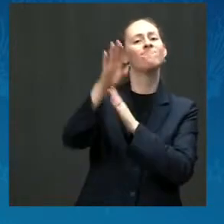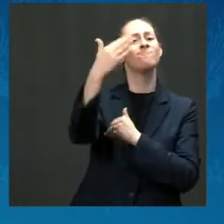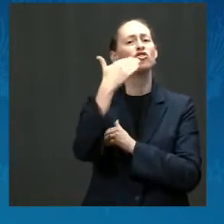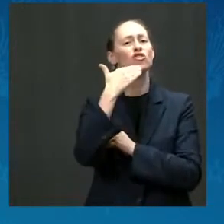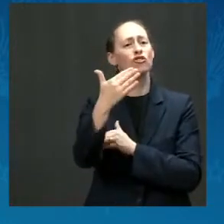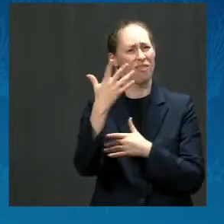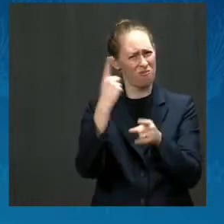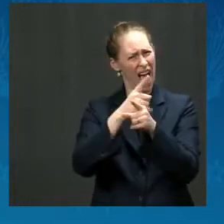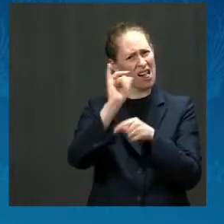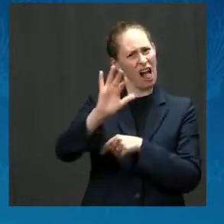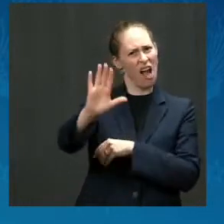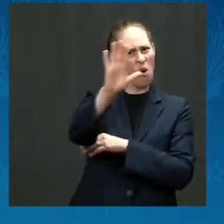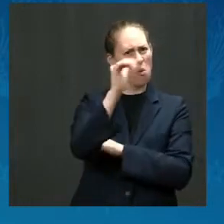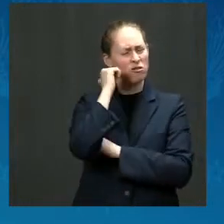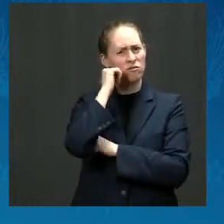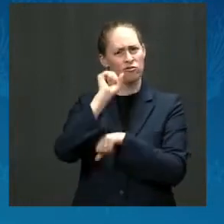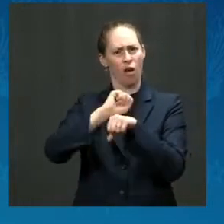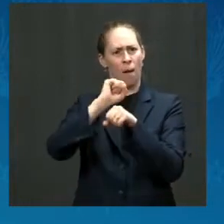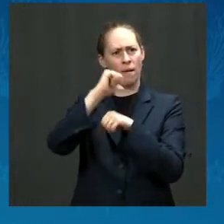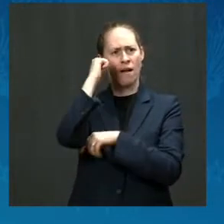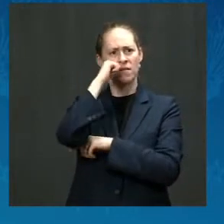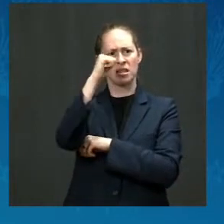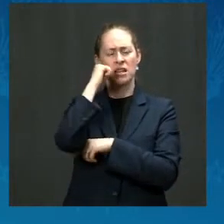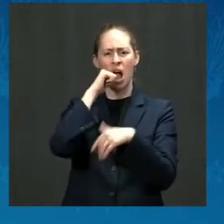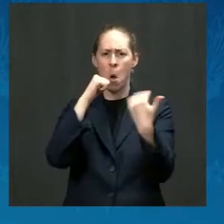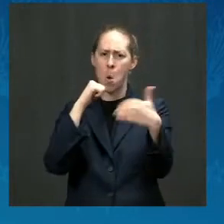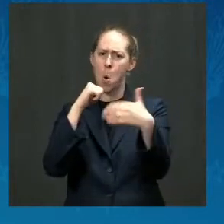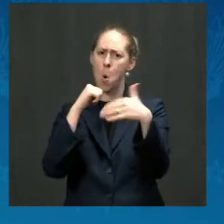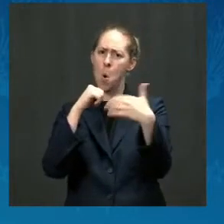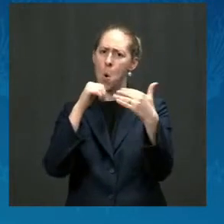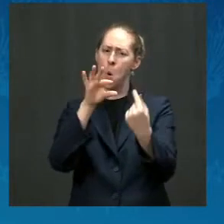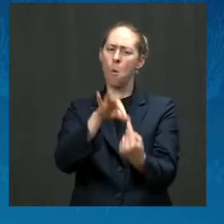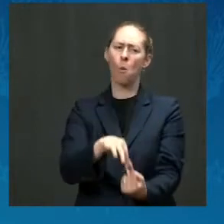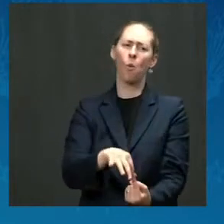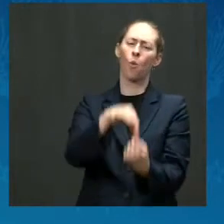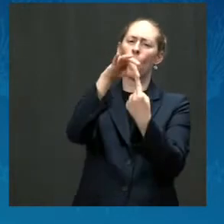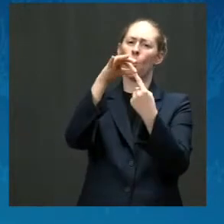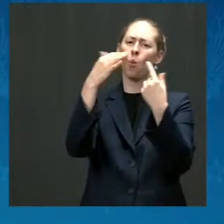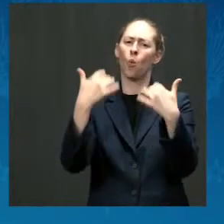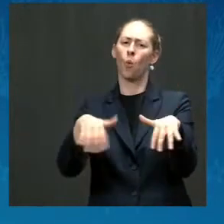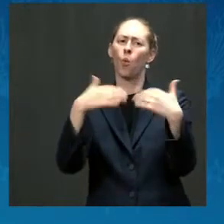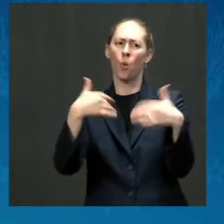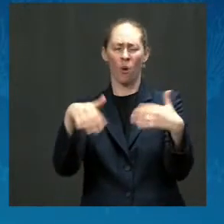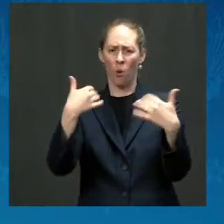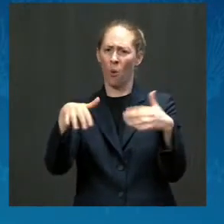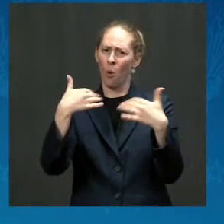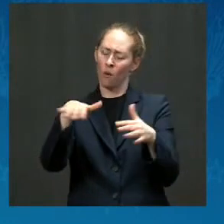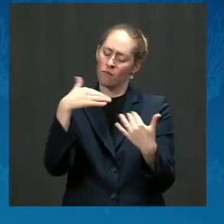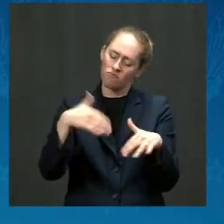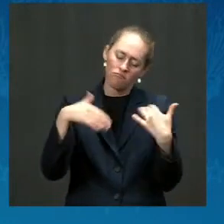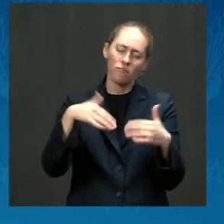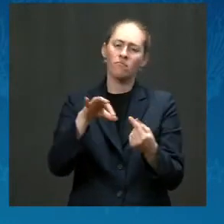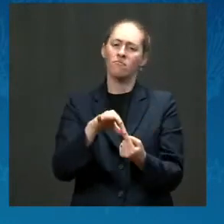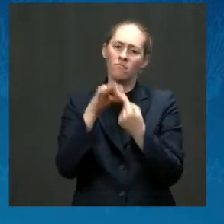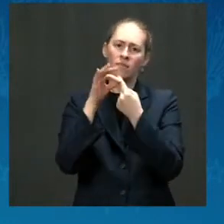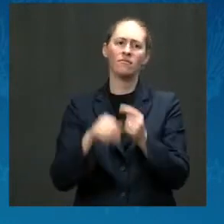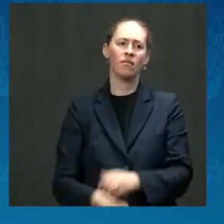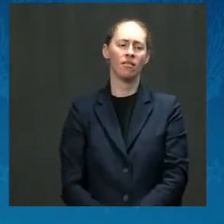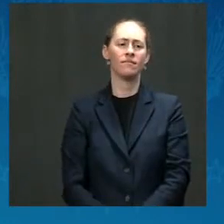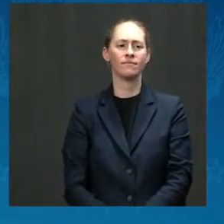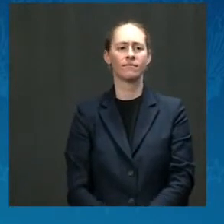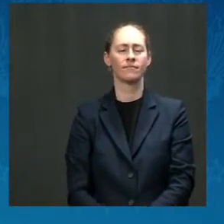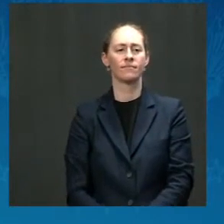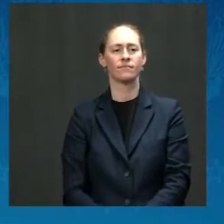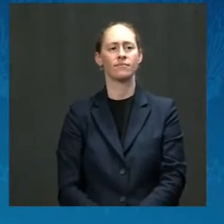It is an incredible gift that you have and give. And I know it takes great